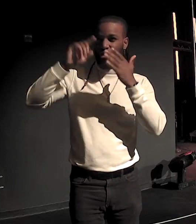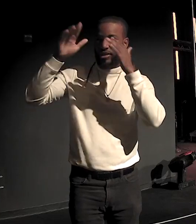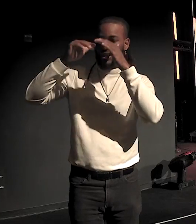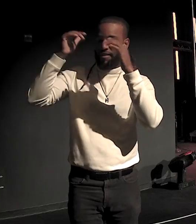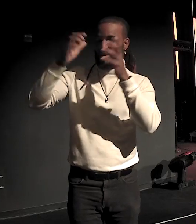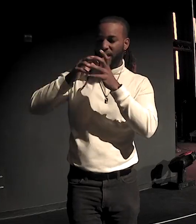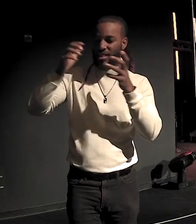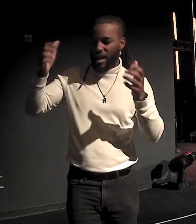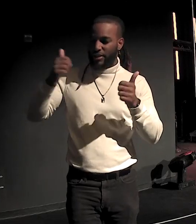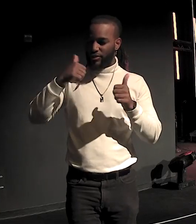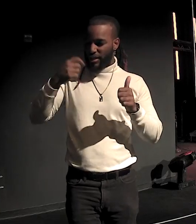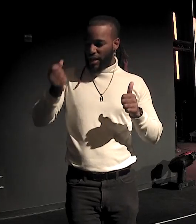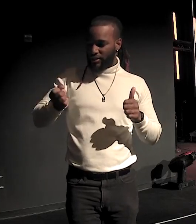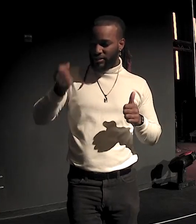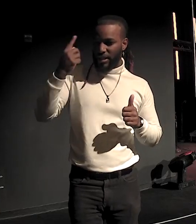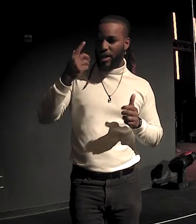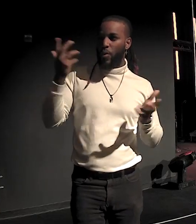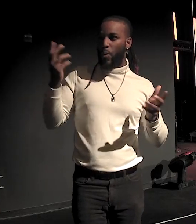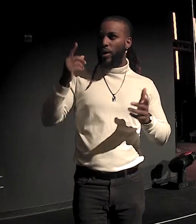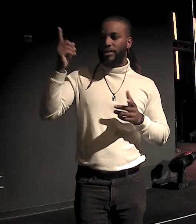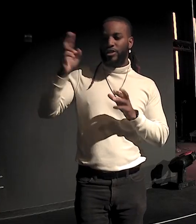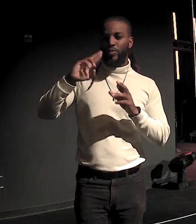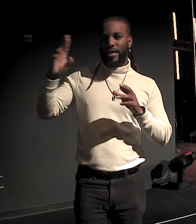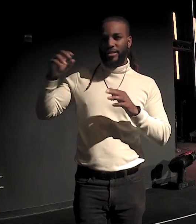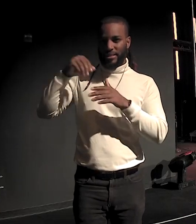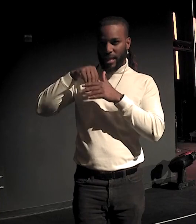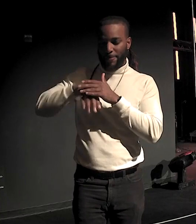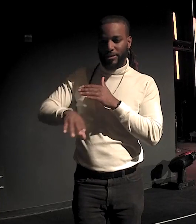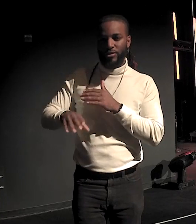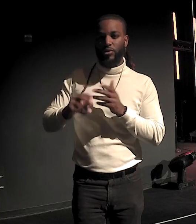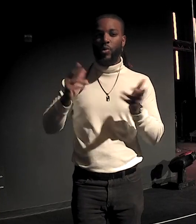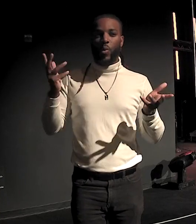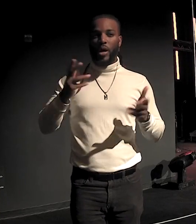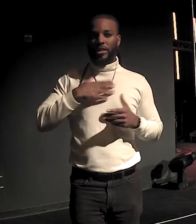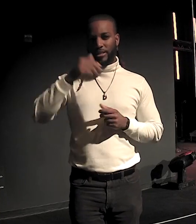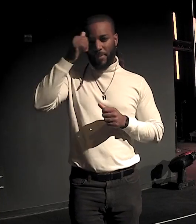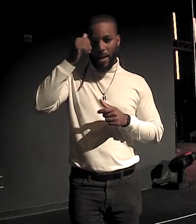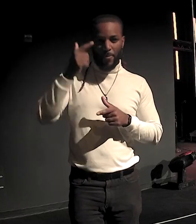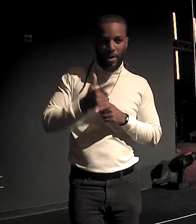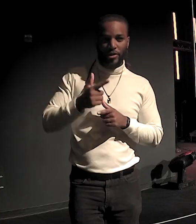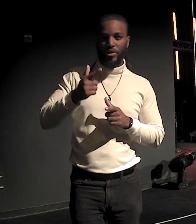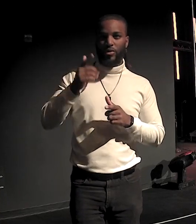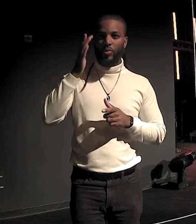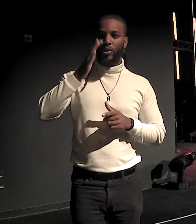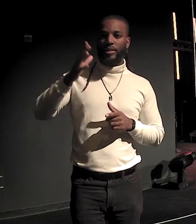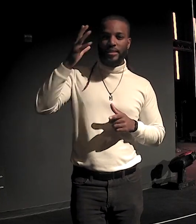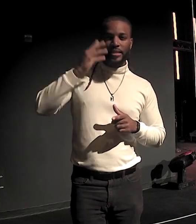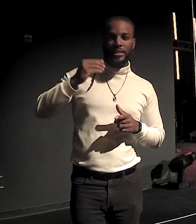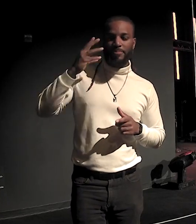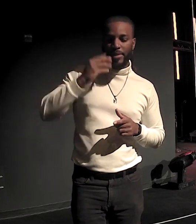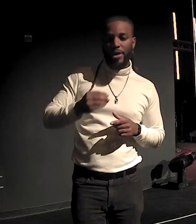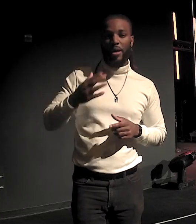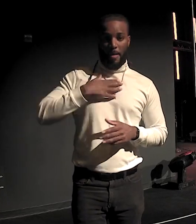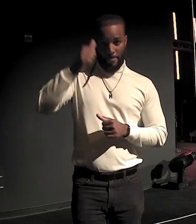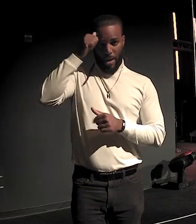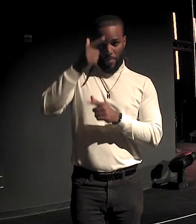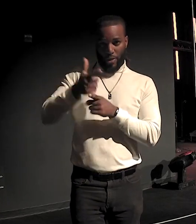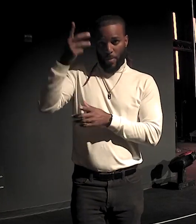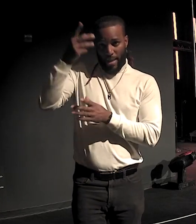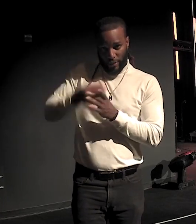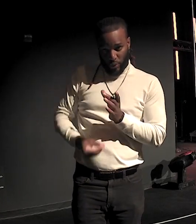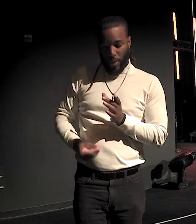trying to understand, what is he about to step into? What is the experience that God has laid up for